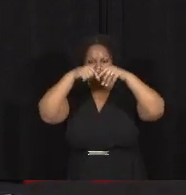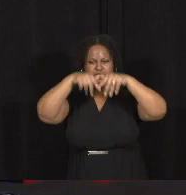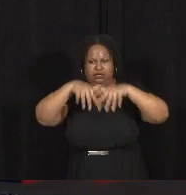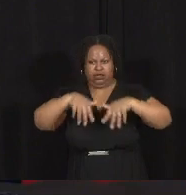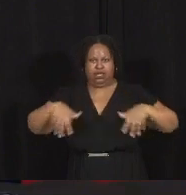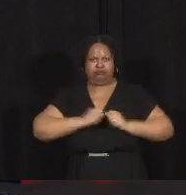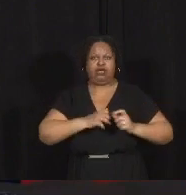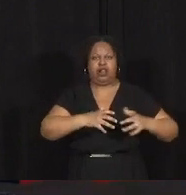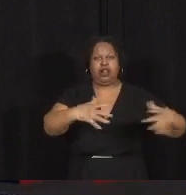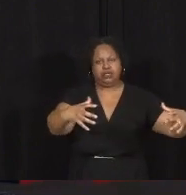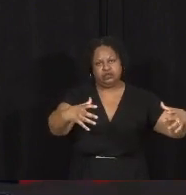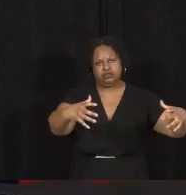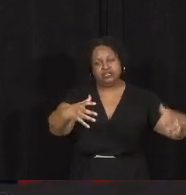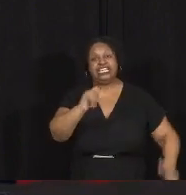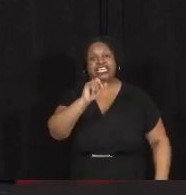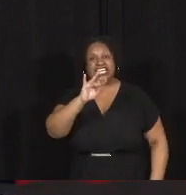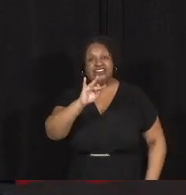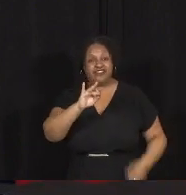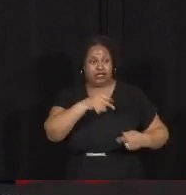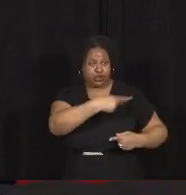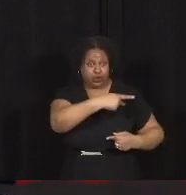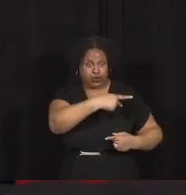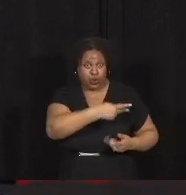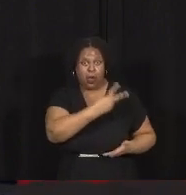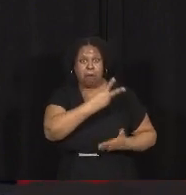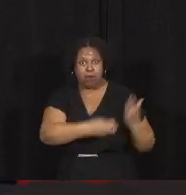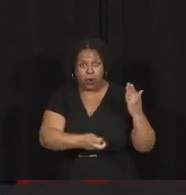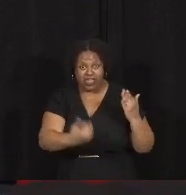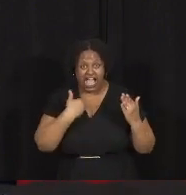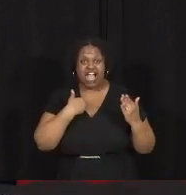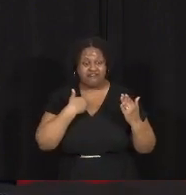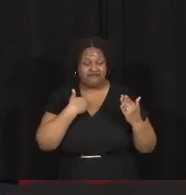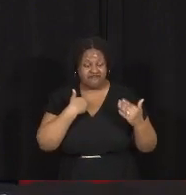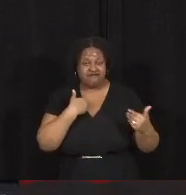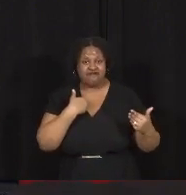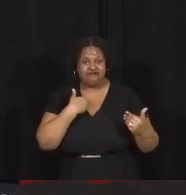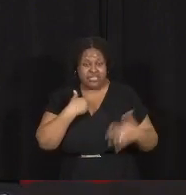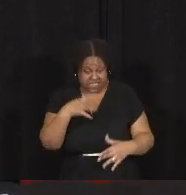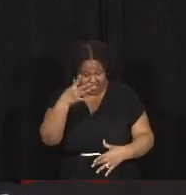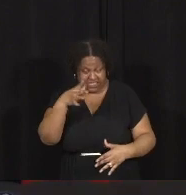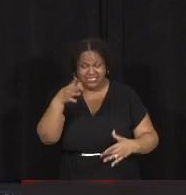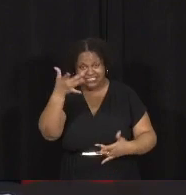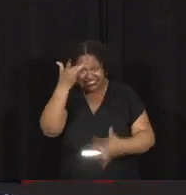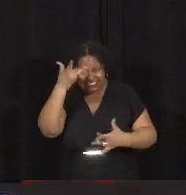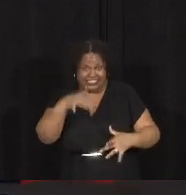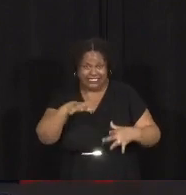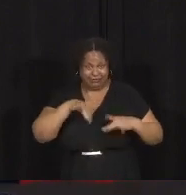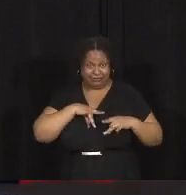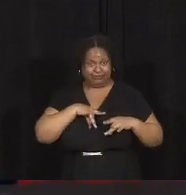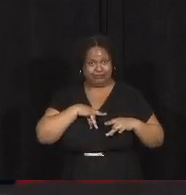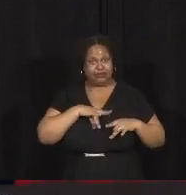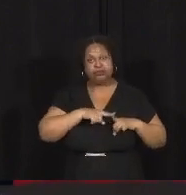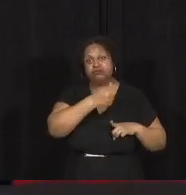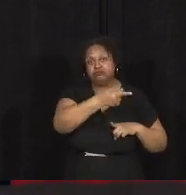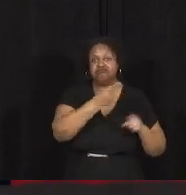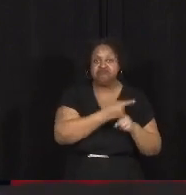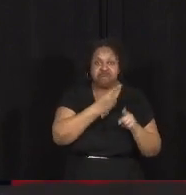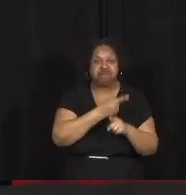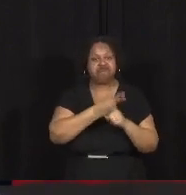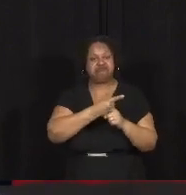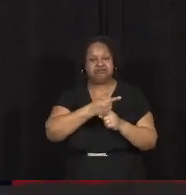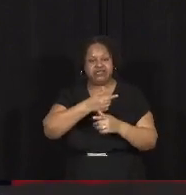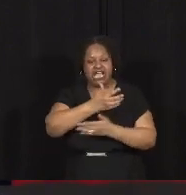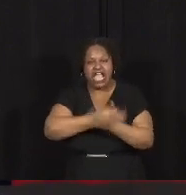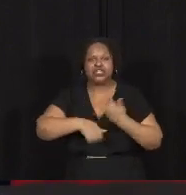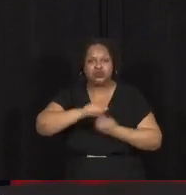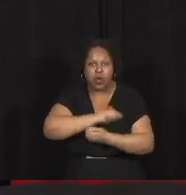COVID, but through proper social distancing and proper hand hygiene, etc., they